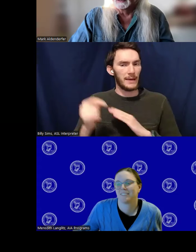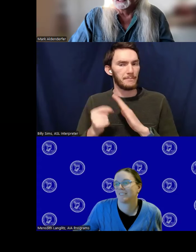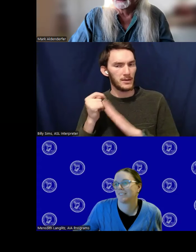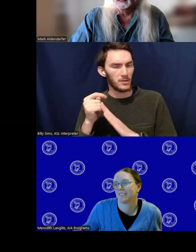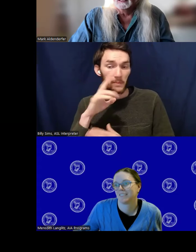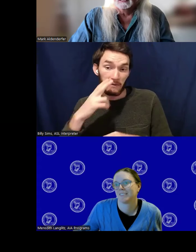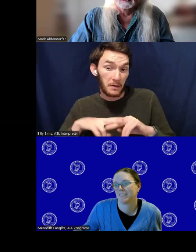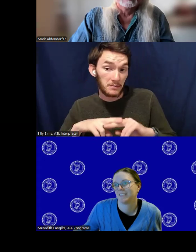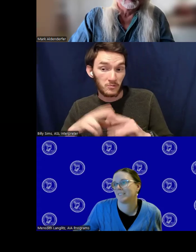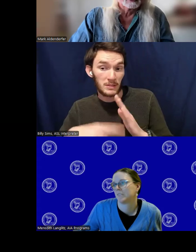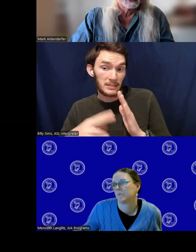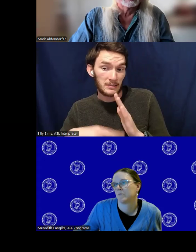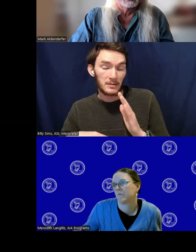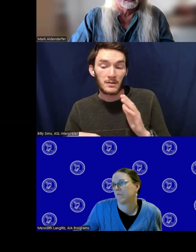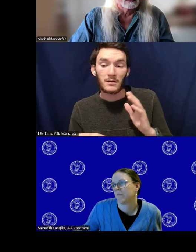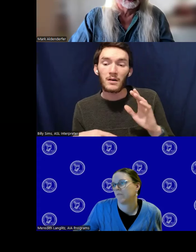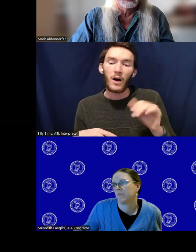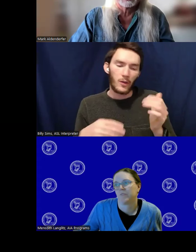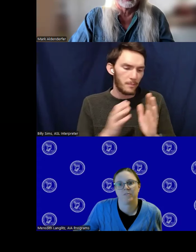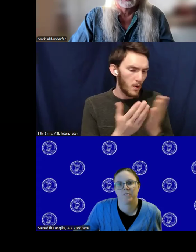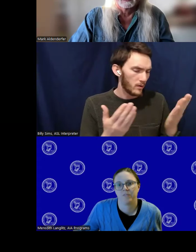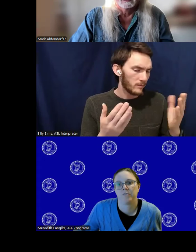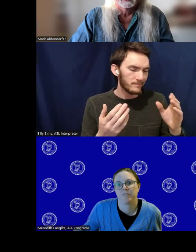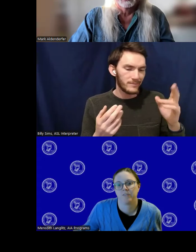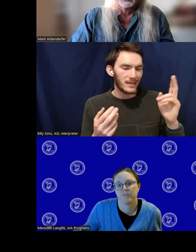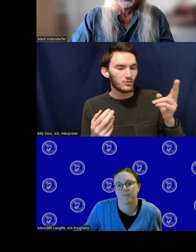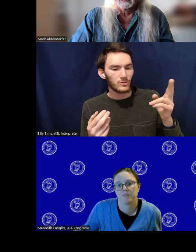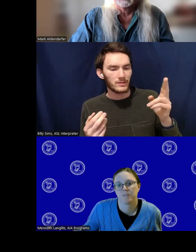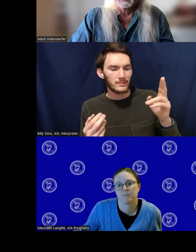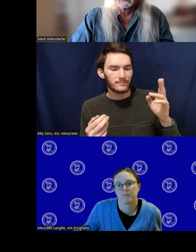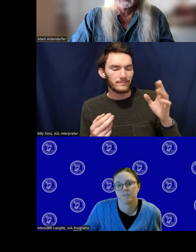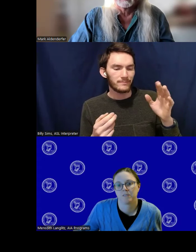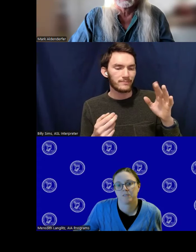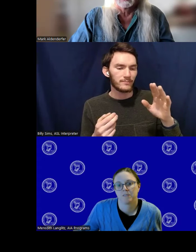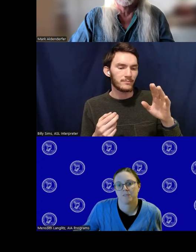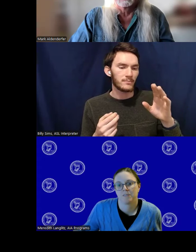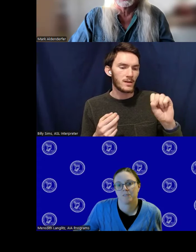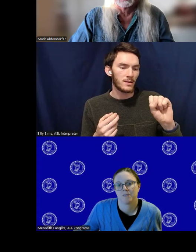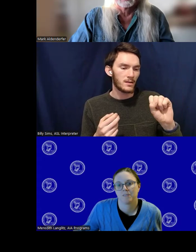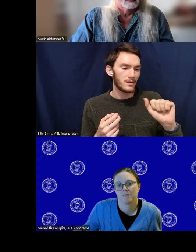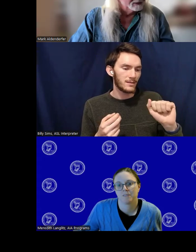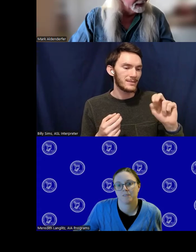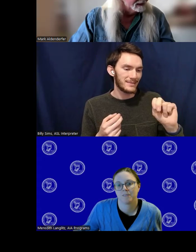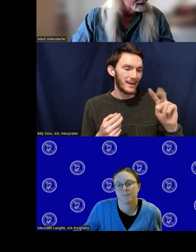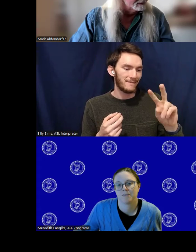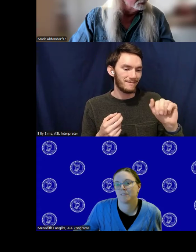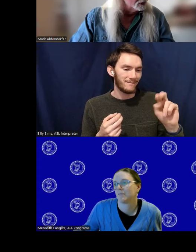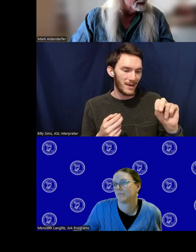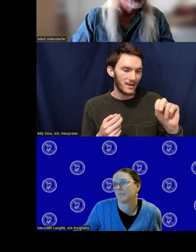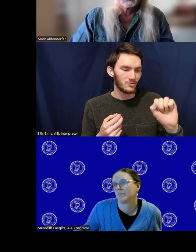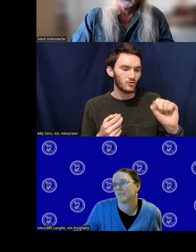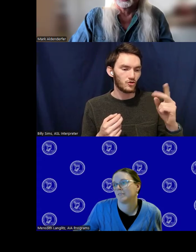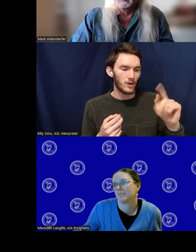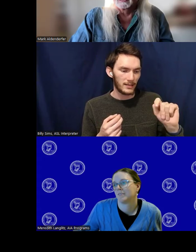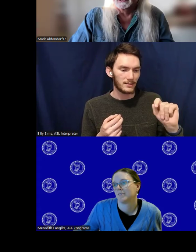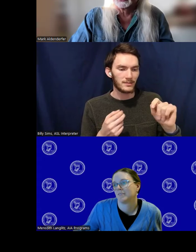read about. There's another book, another history by an author named Sam Van Schaik that wrote a